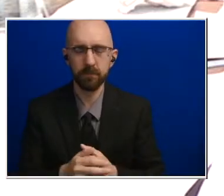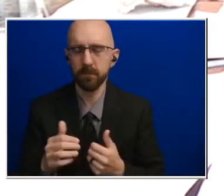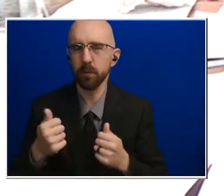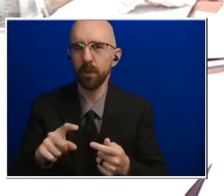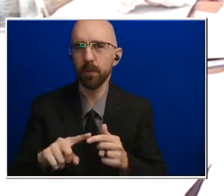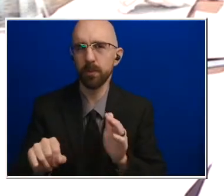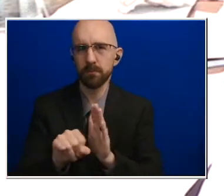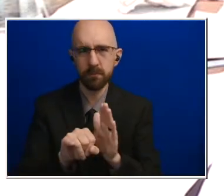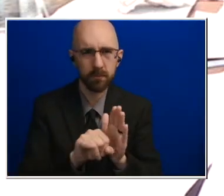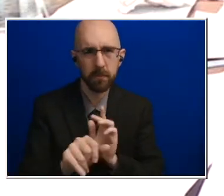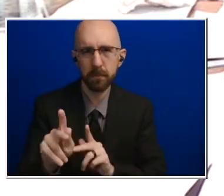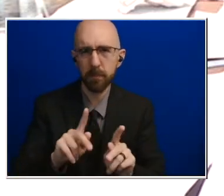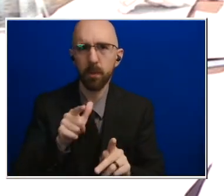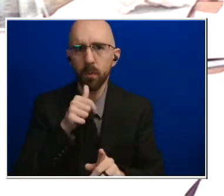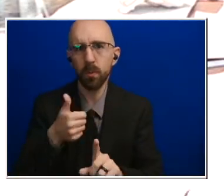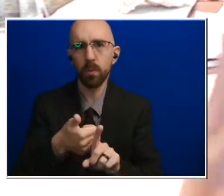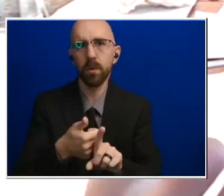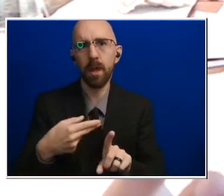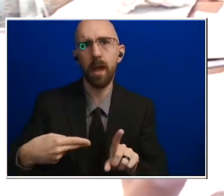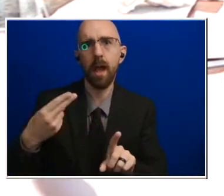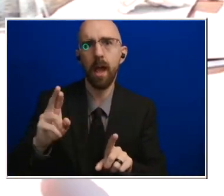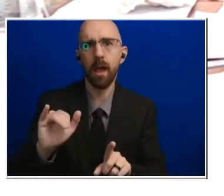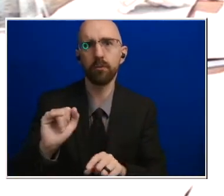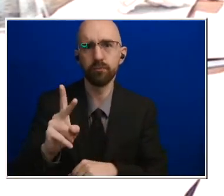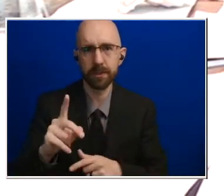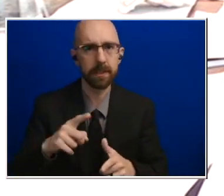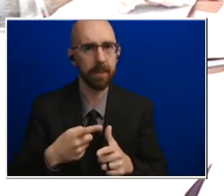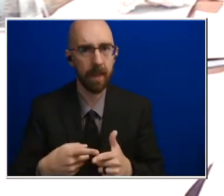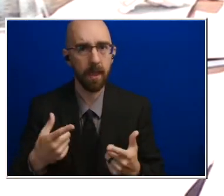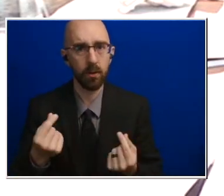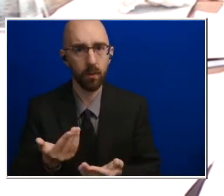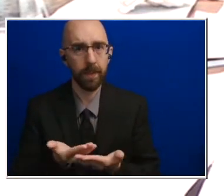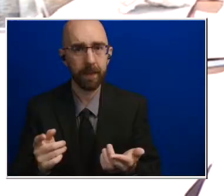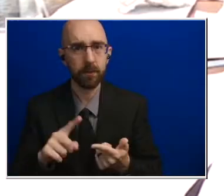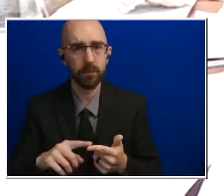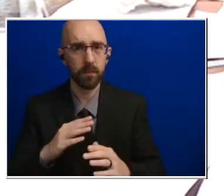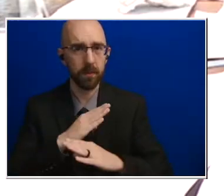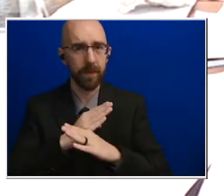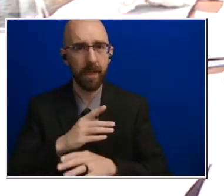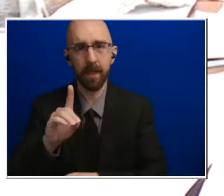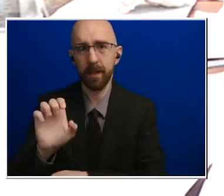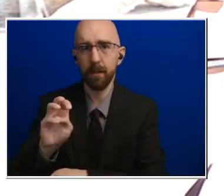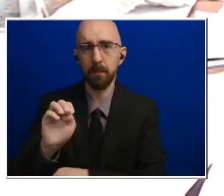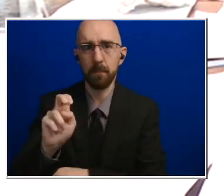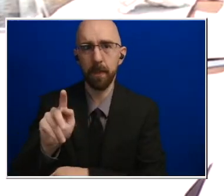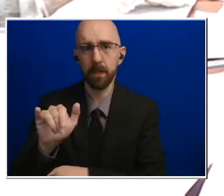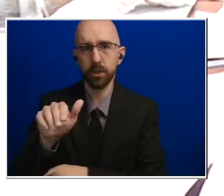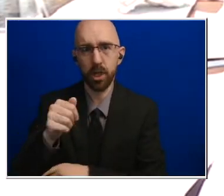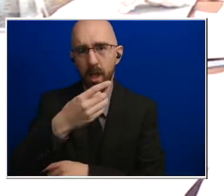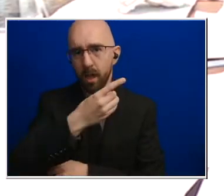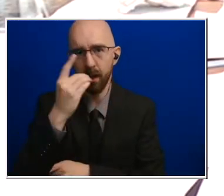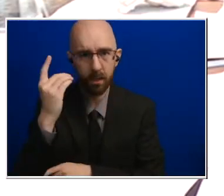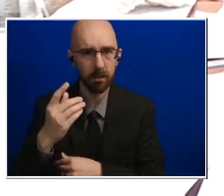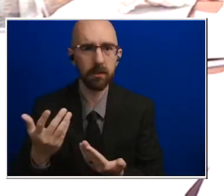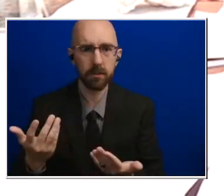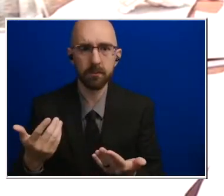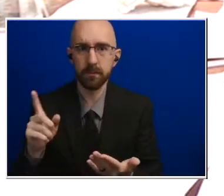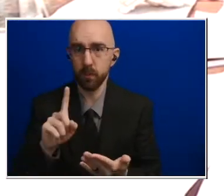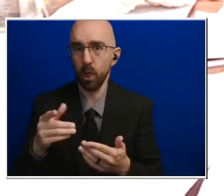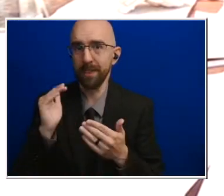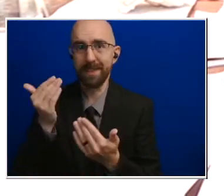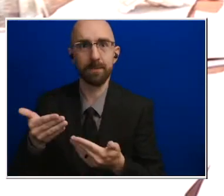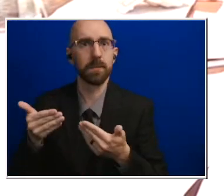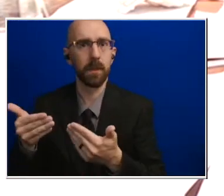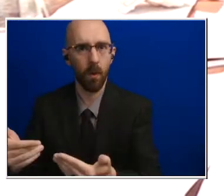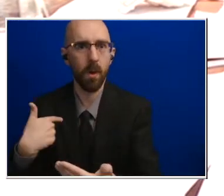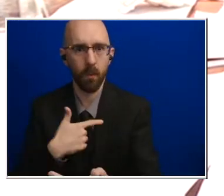who are at high risk and then doing things to prevent dementia. That's where everything's headed. That's what we're excited about. But the key right